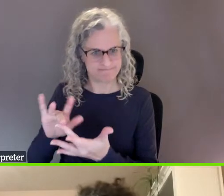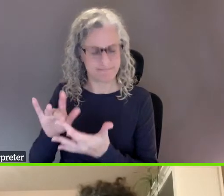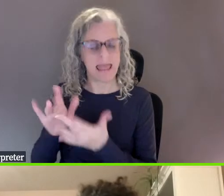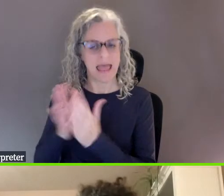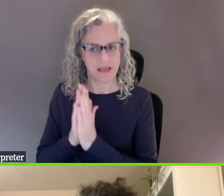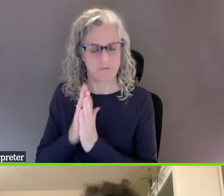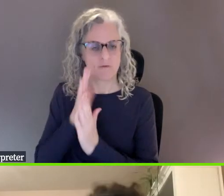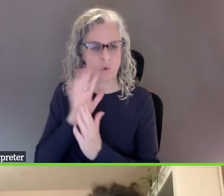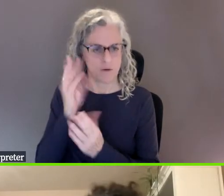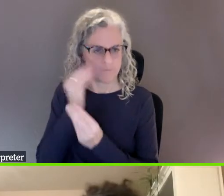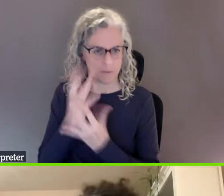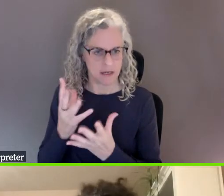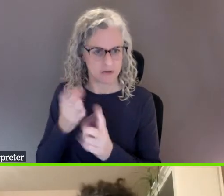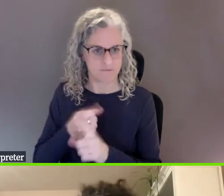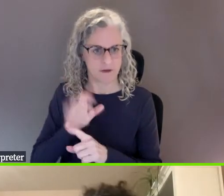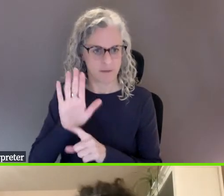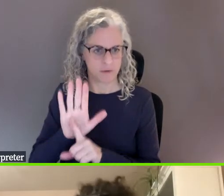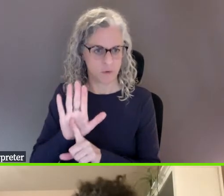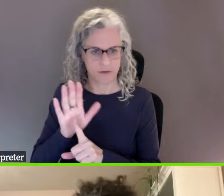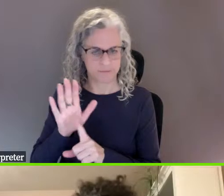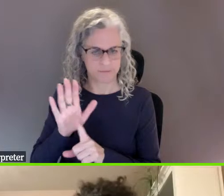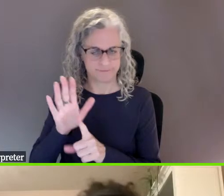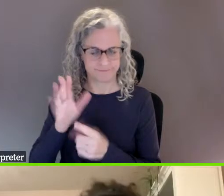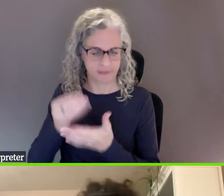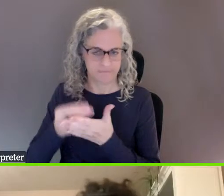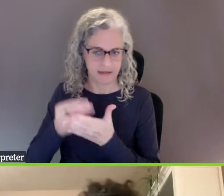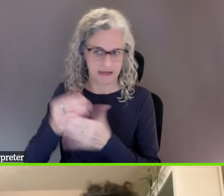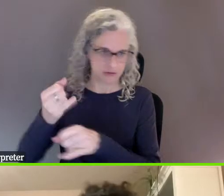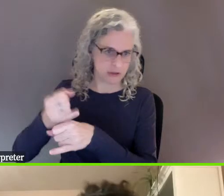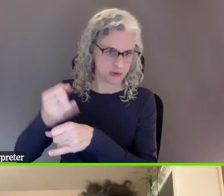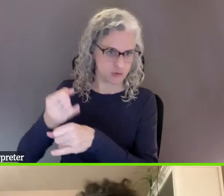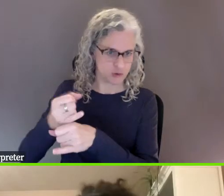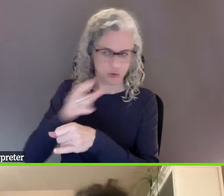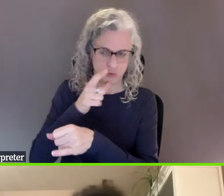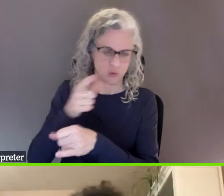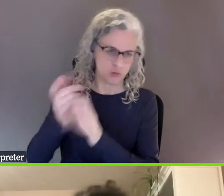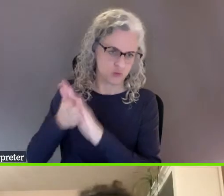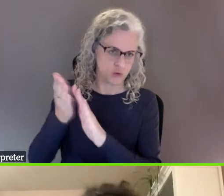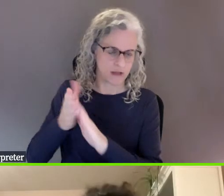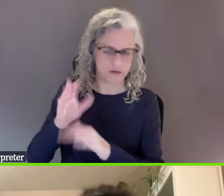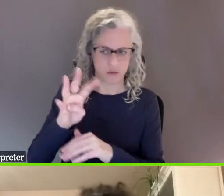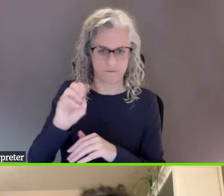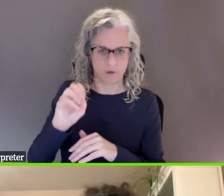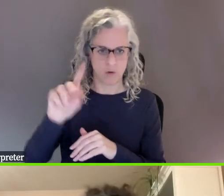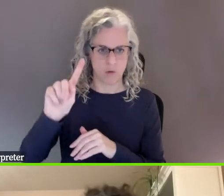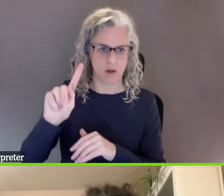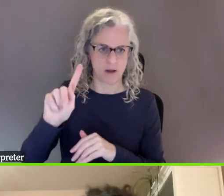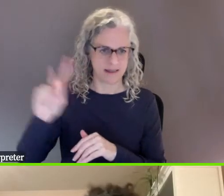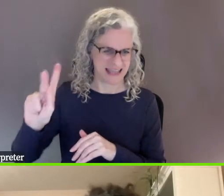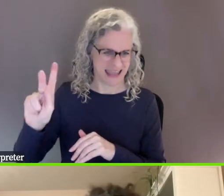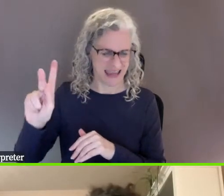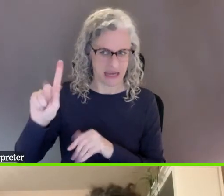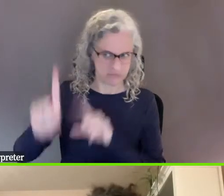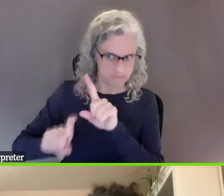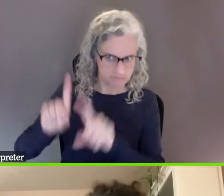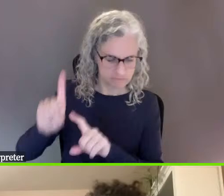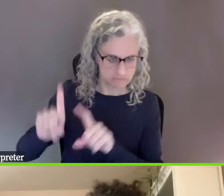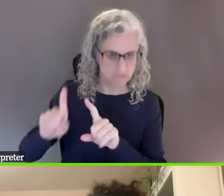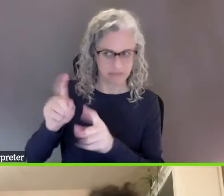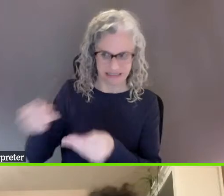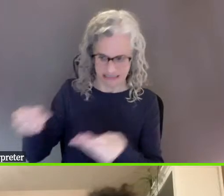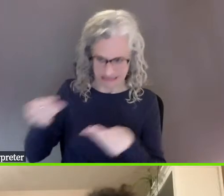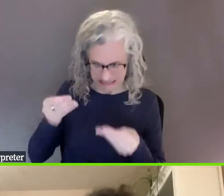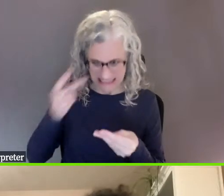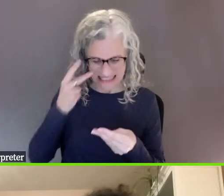information from your whichever financial institution houses your 401k and find out exactly what your 401k is invested